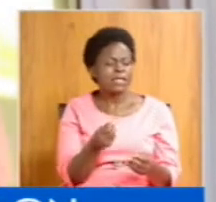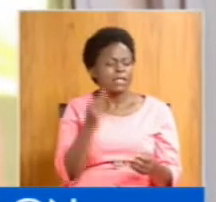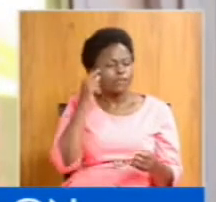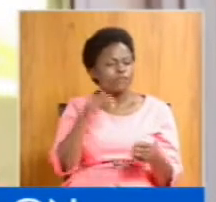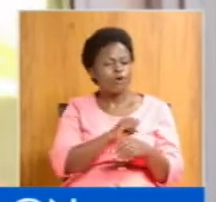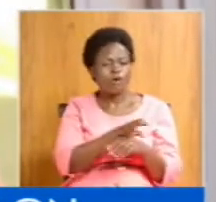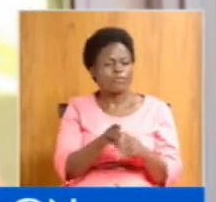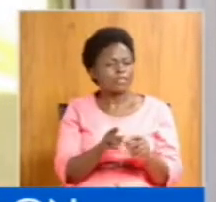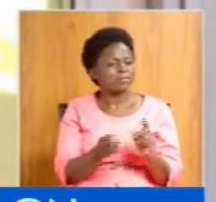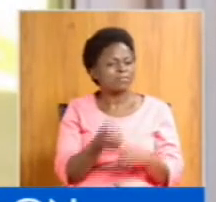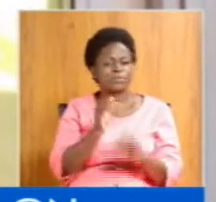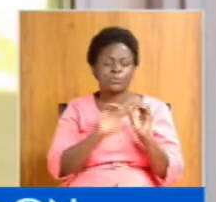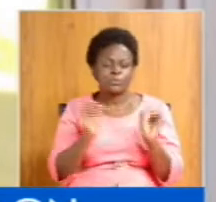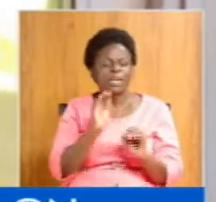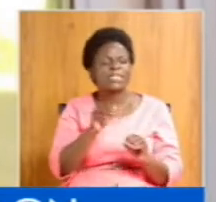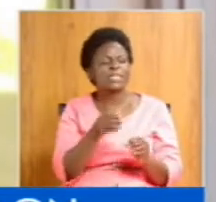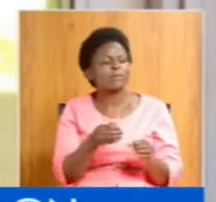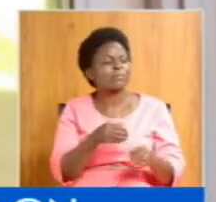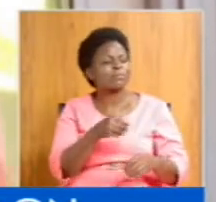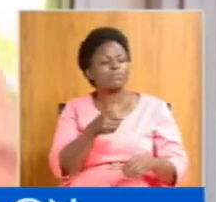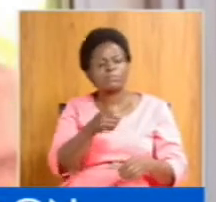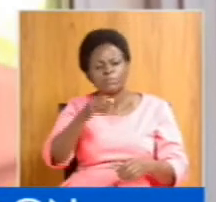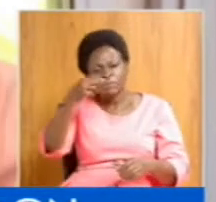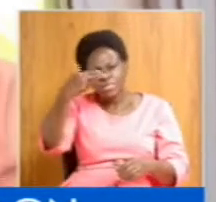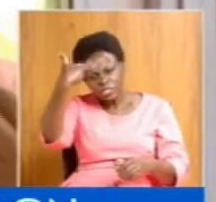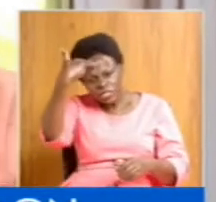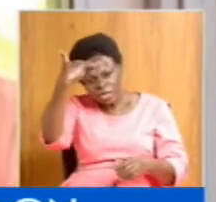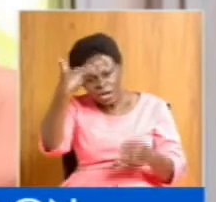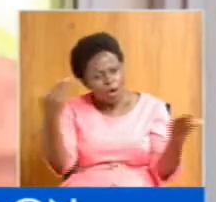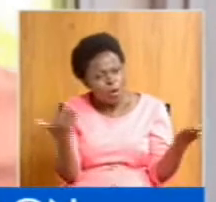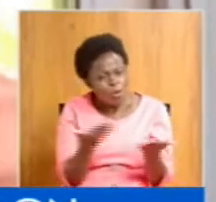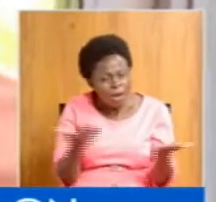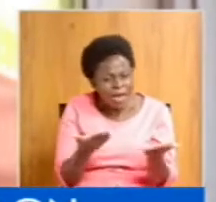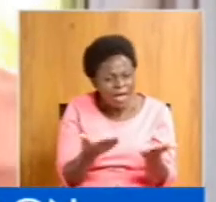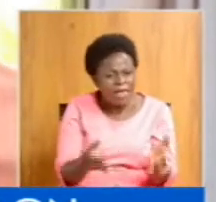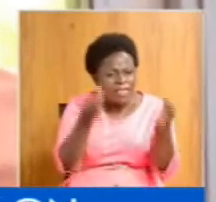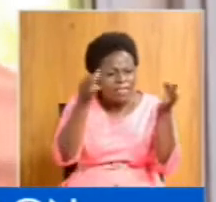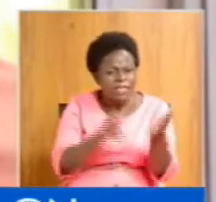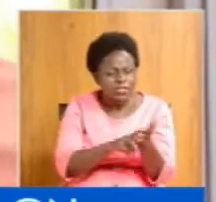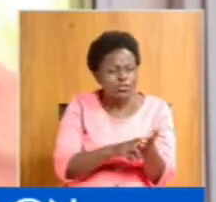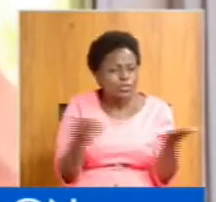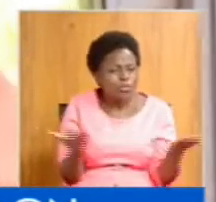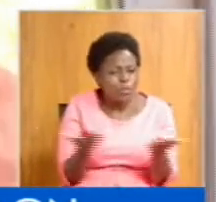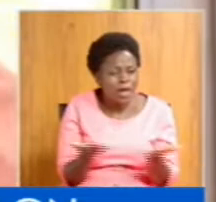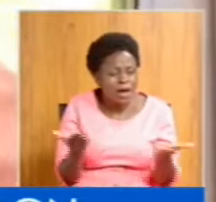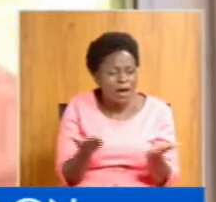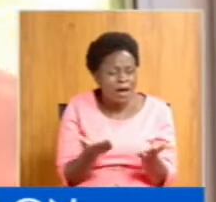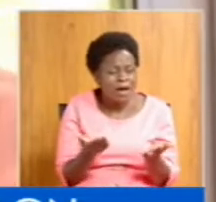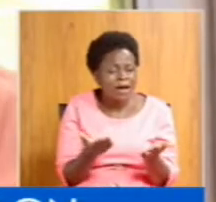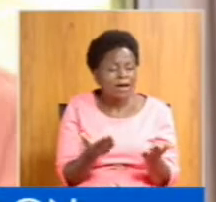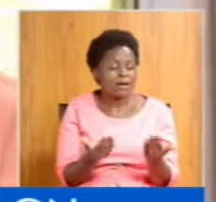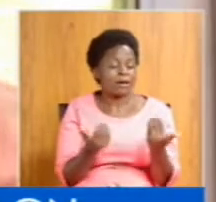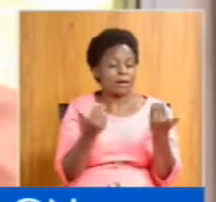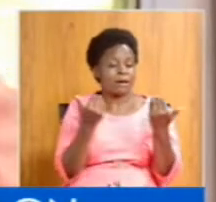fight COVID, could not reach. So you were asking them, where are the temperature guns? Where are the things we are supposed to be using? And now we had